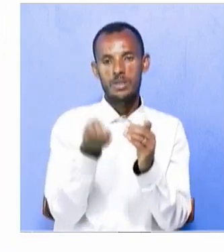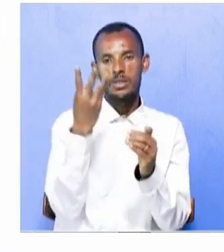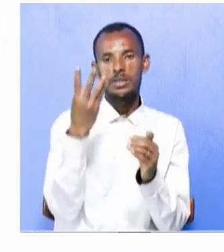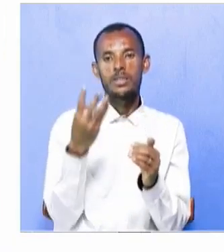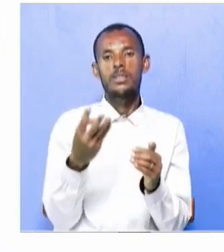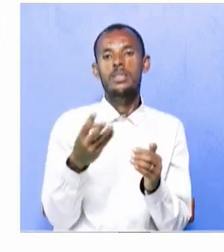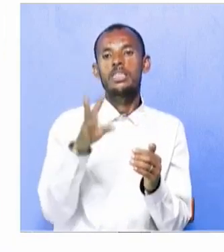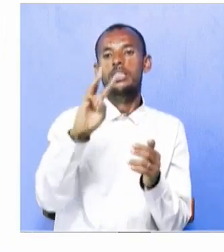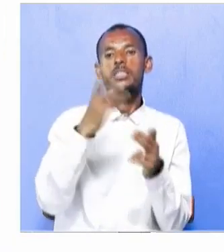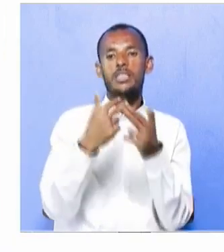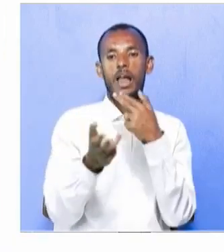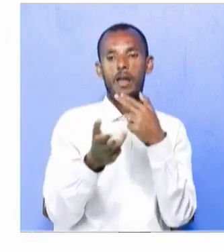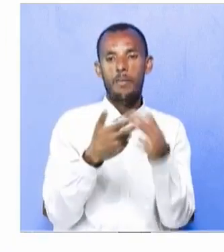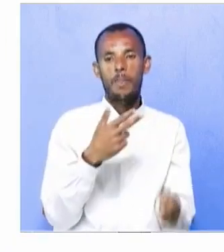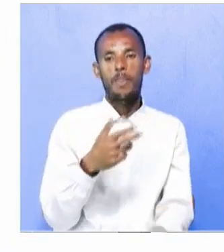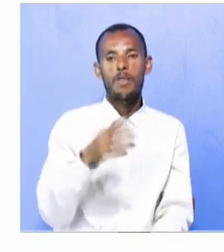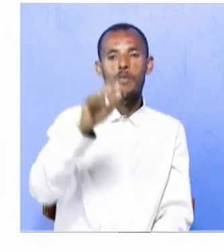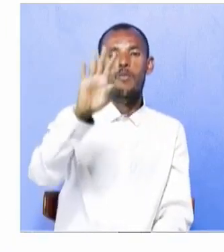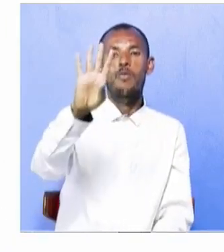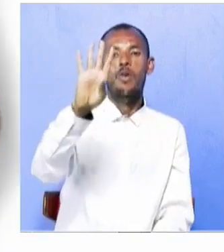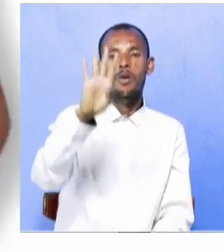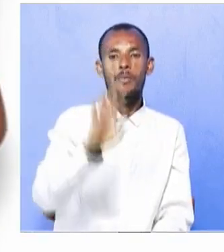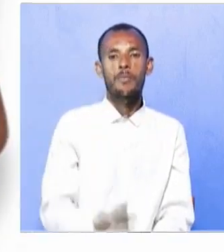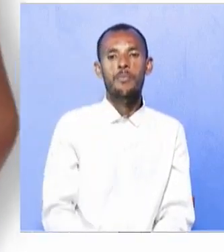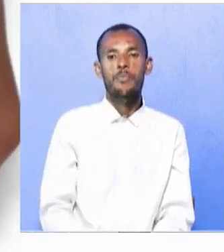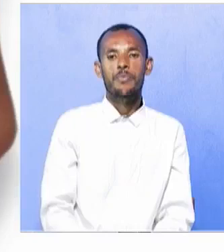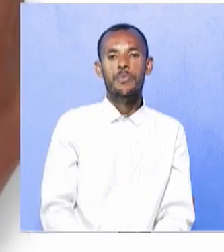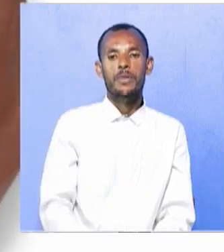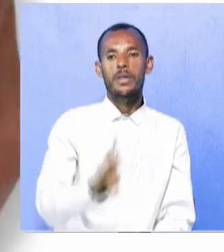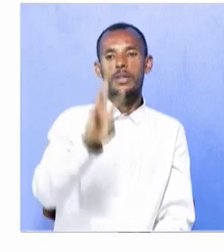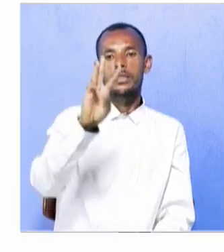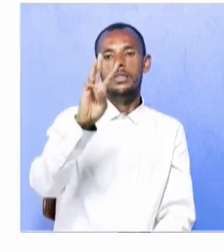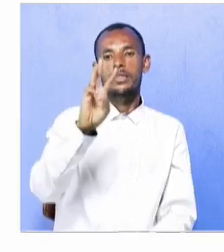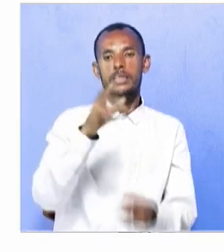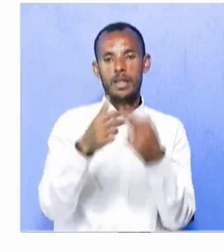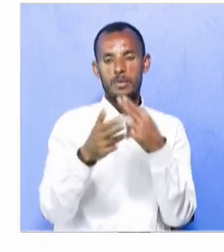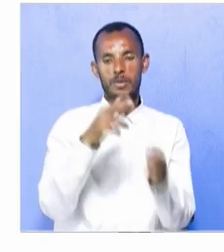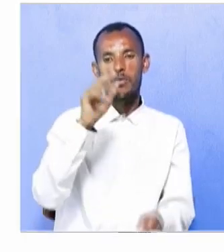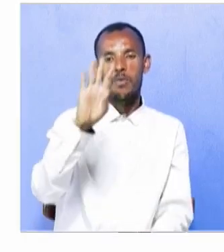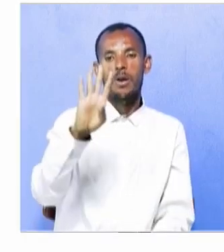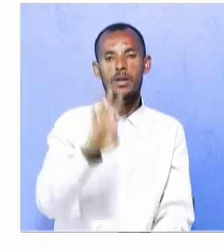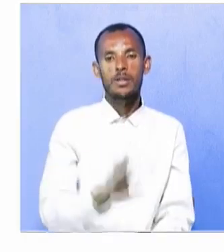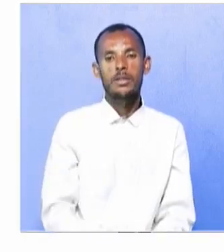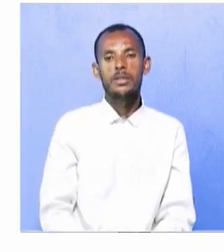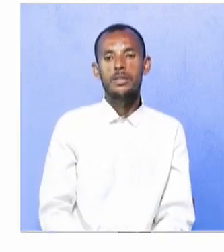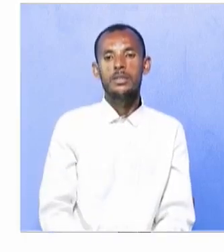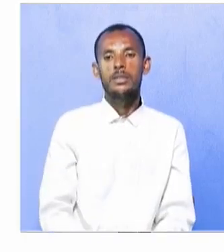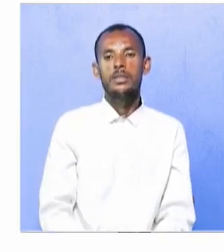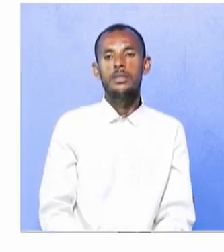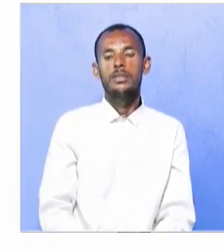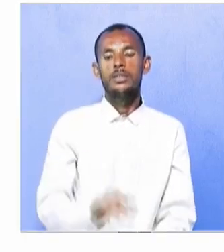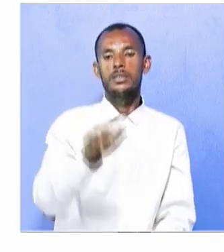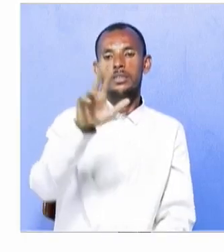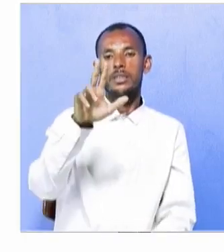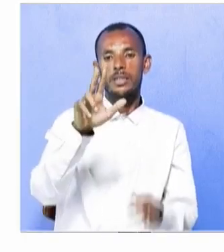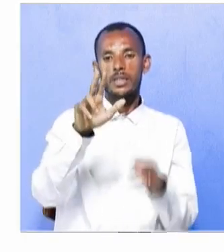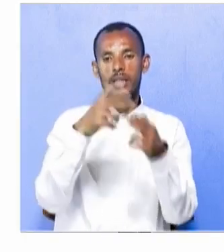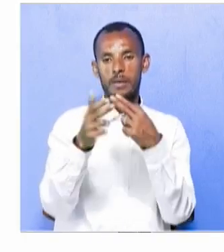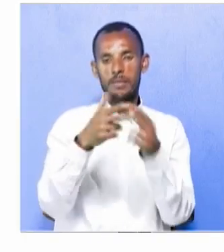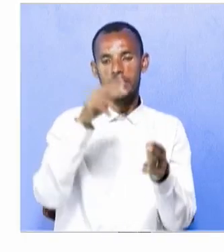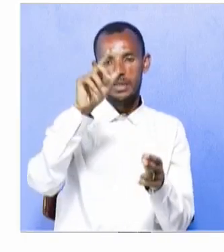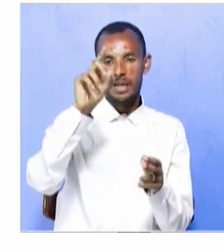same as 6 times 4. 6 times 4, okay? So 3 times x